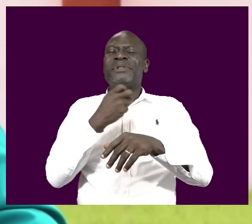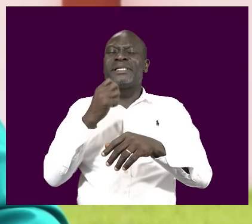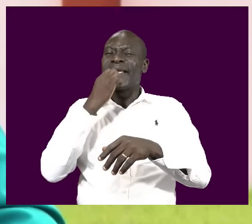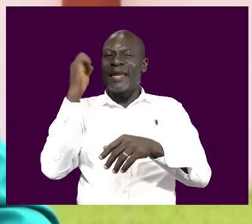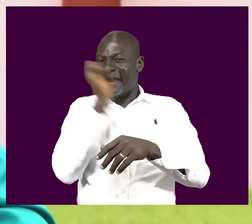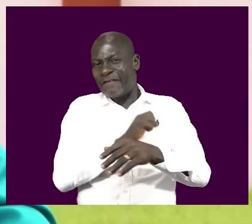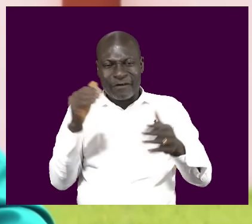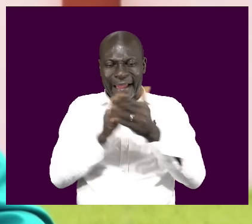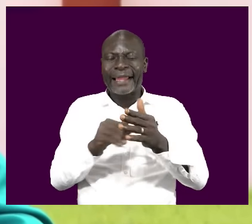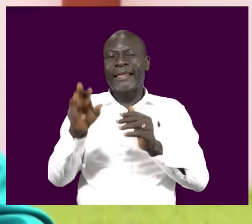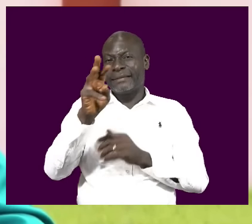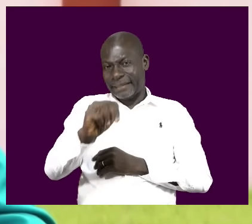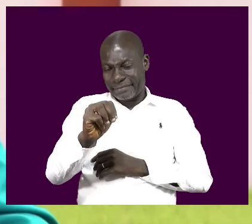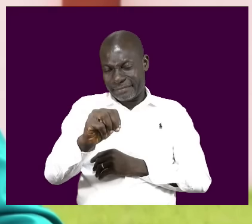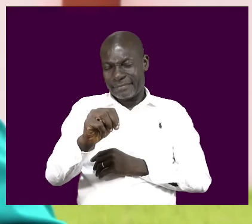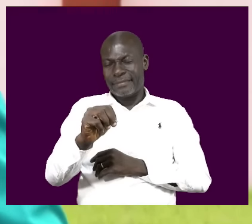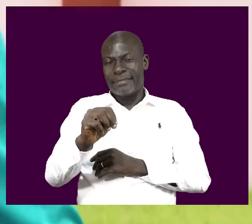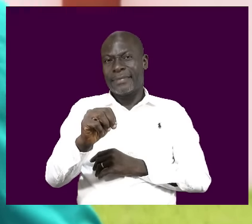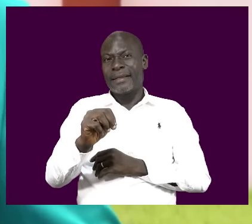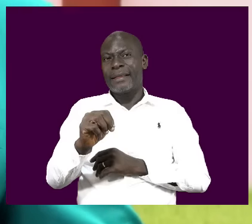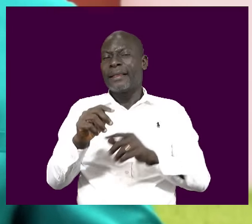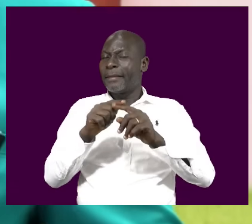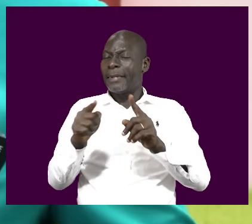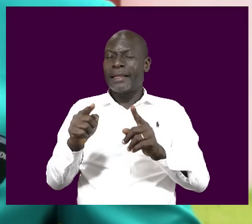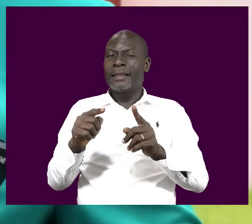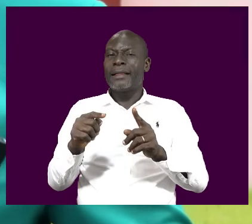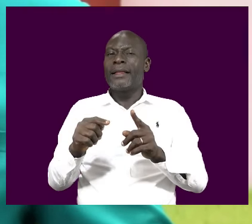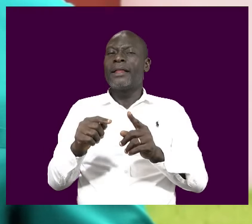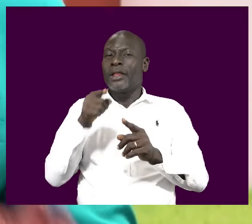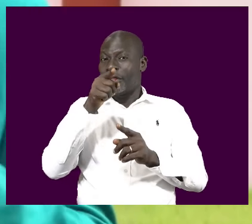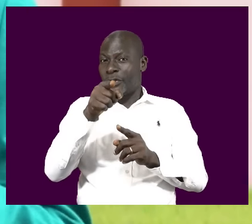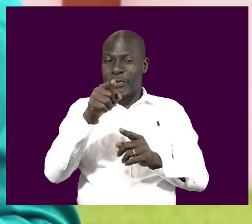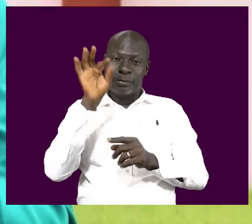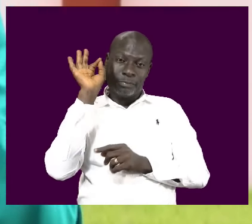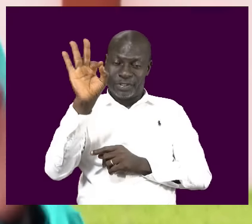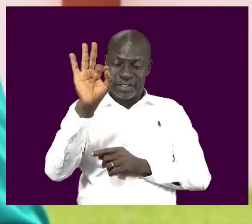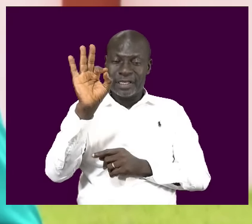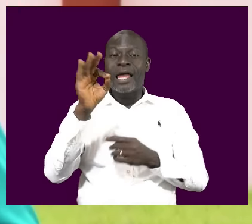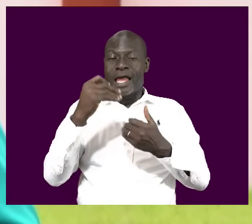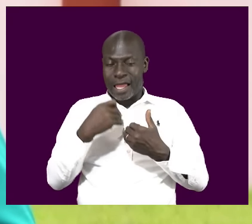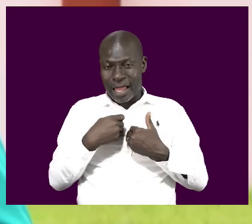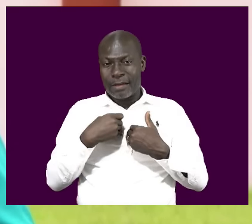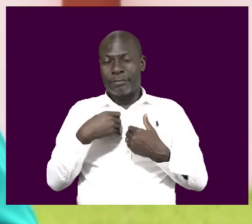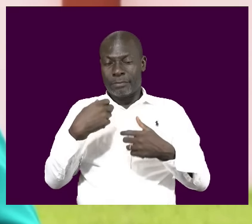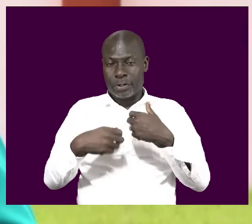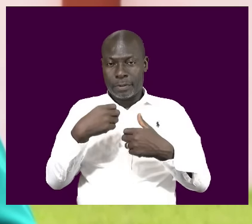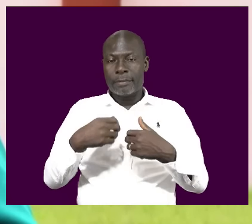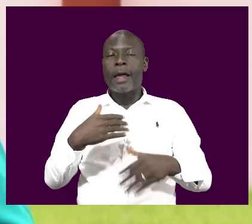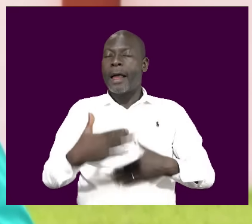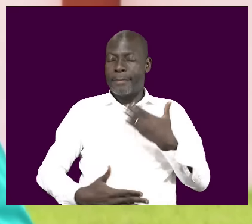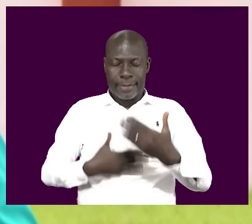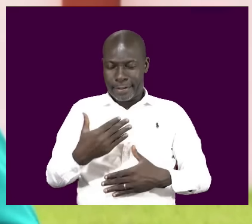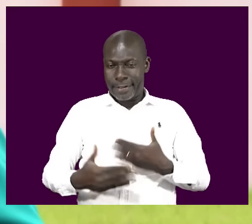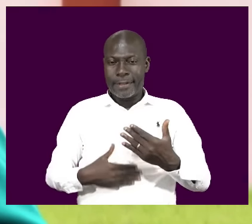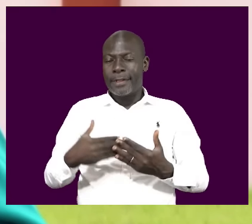ka. Ade chira saa fo no na wose sa wo ye obi a wo preachi na sa saa dia no bi eto wa ma wani nye